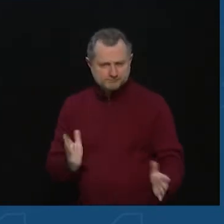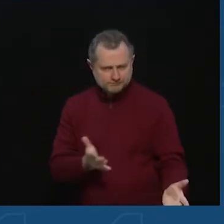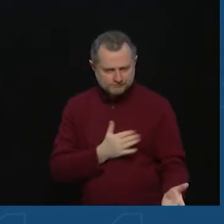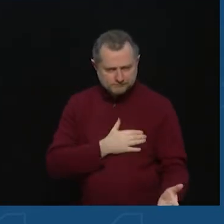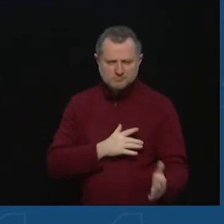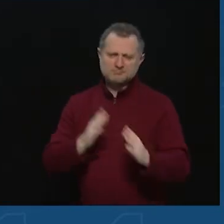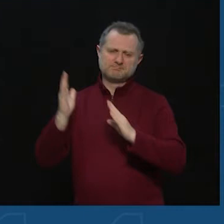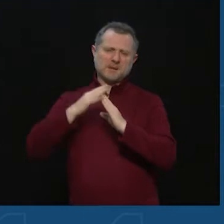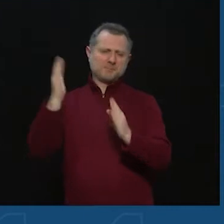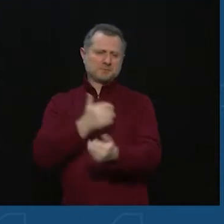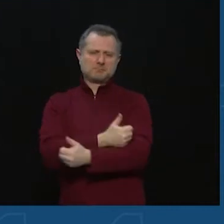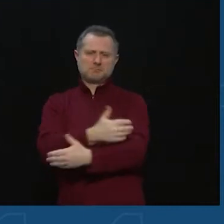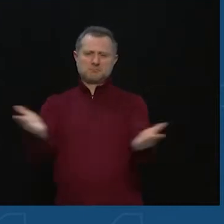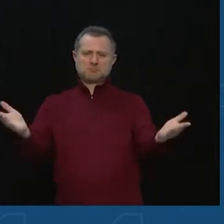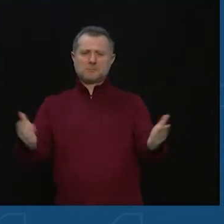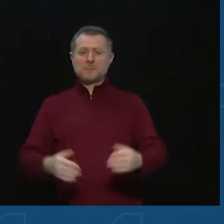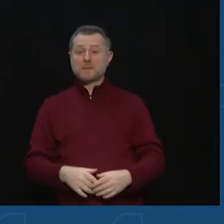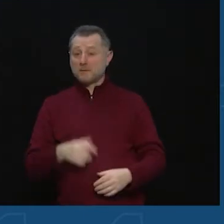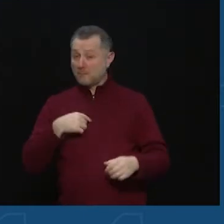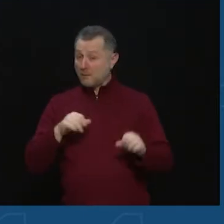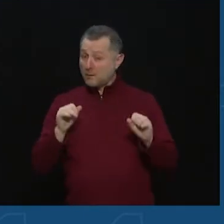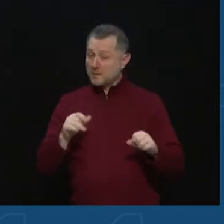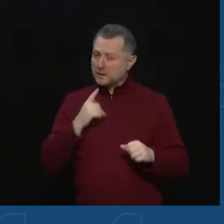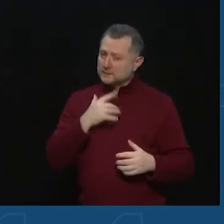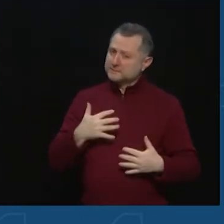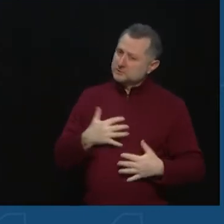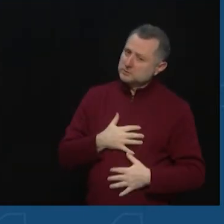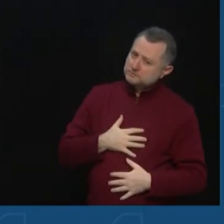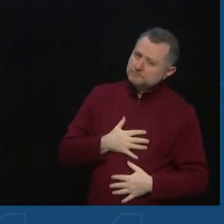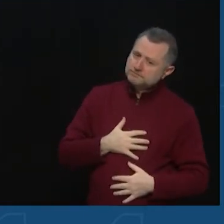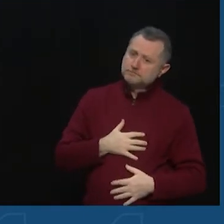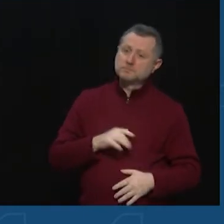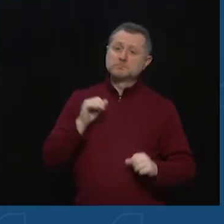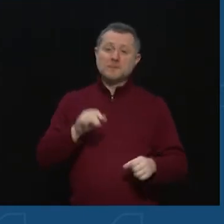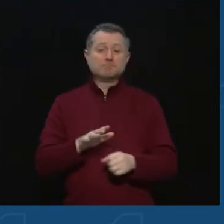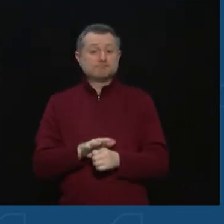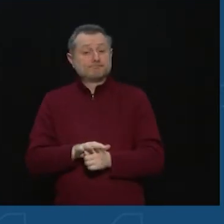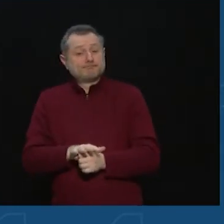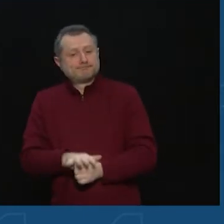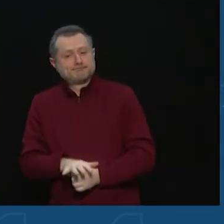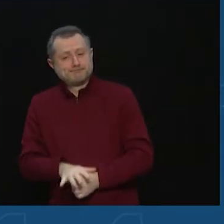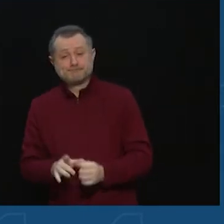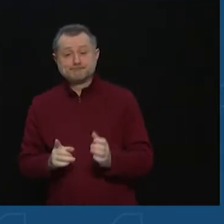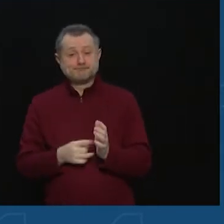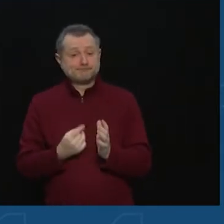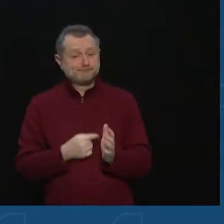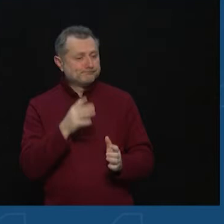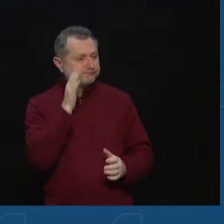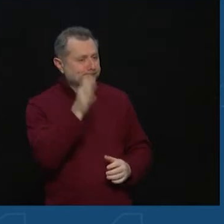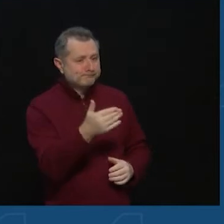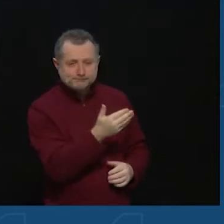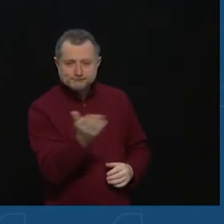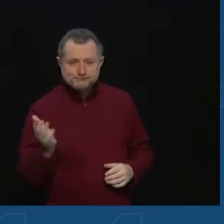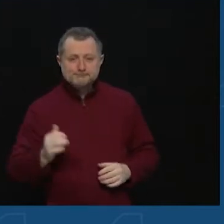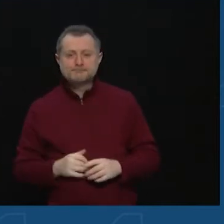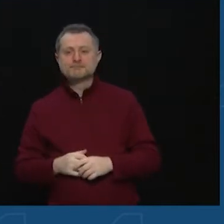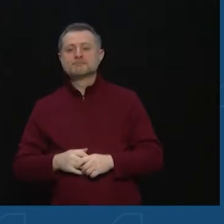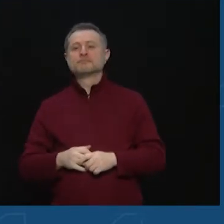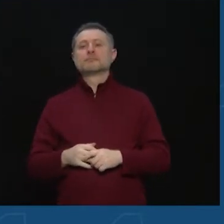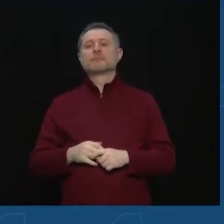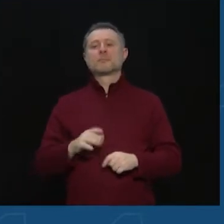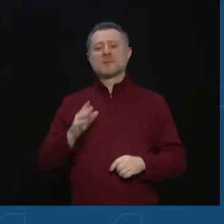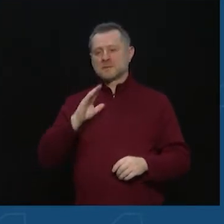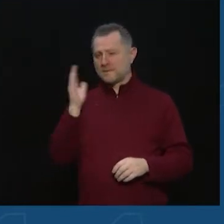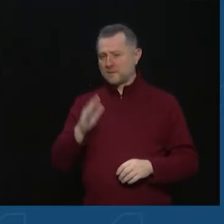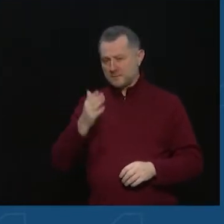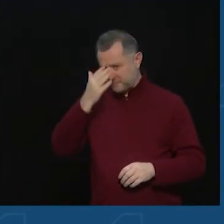It can be frightening. It'll put you under tremendous stress at times. But never forget that you are an ambassador from our